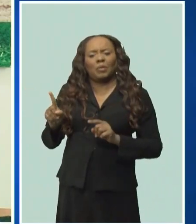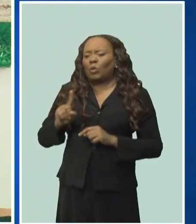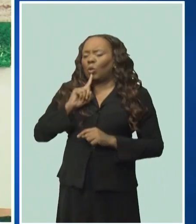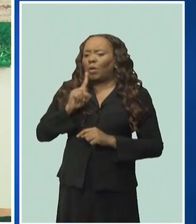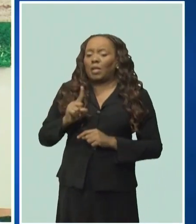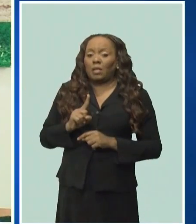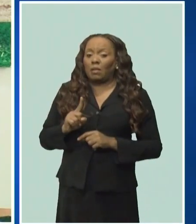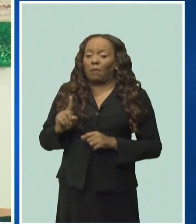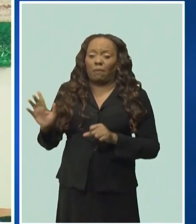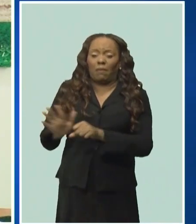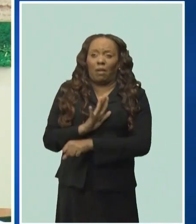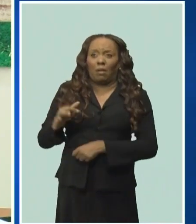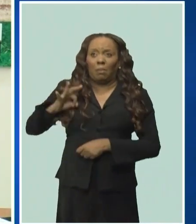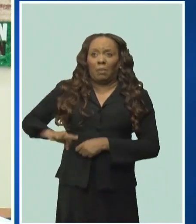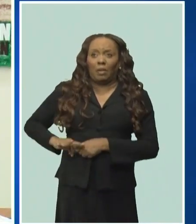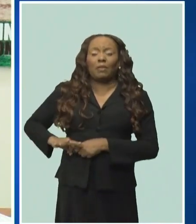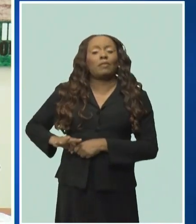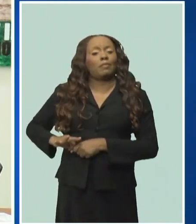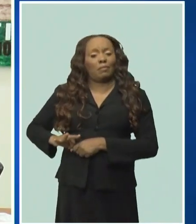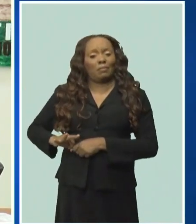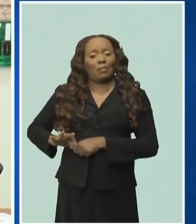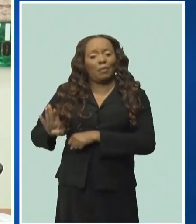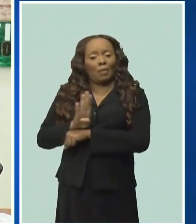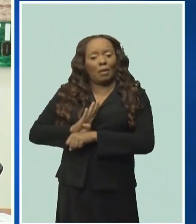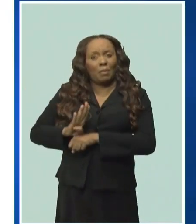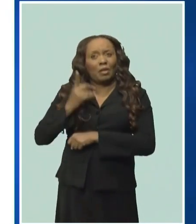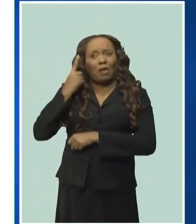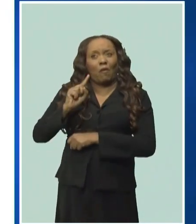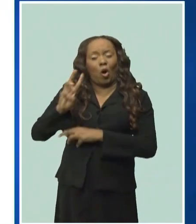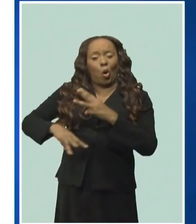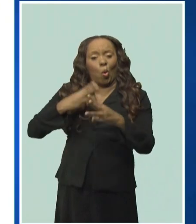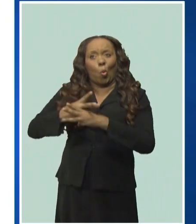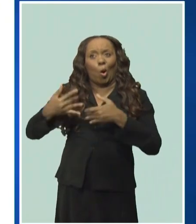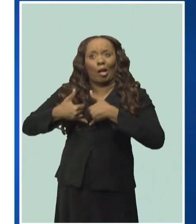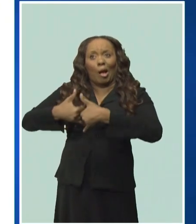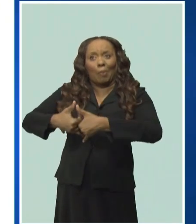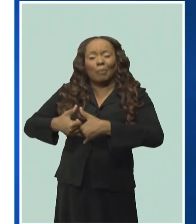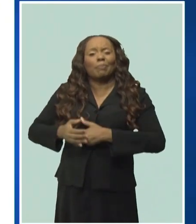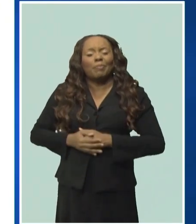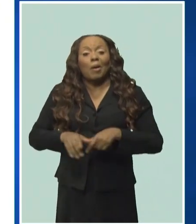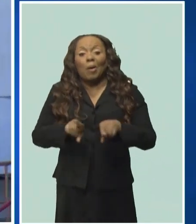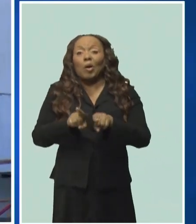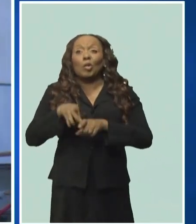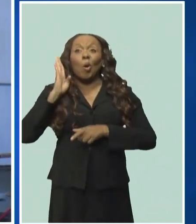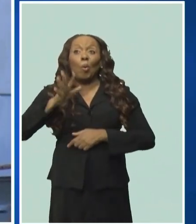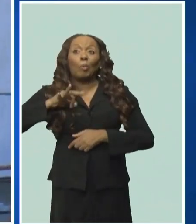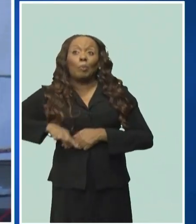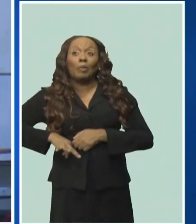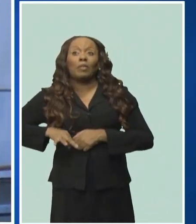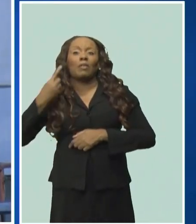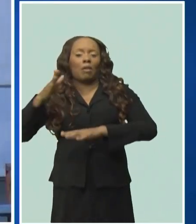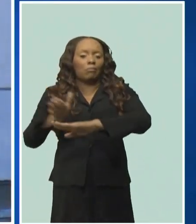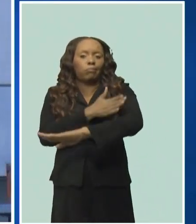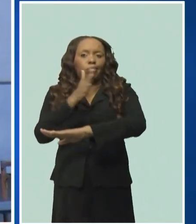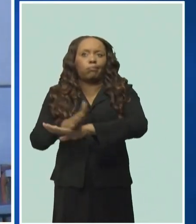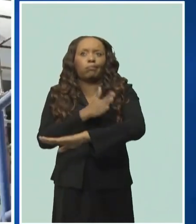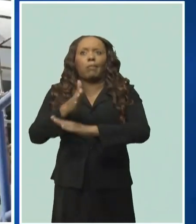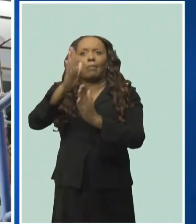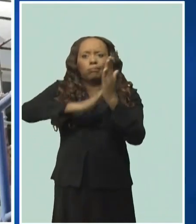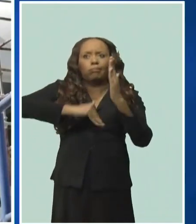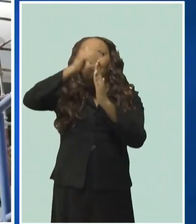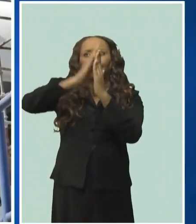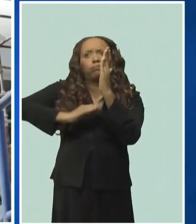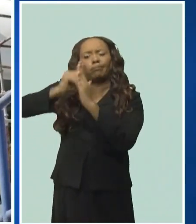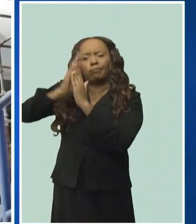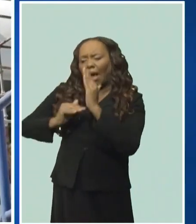benefits to the country from this World Cup. The country is also expected to benefit from a facelift as improvements are planned